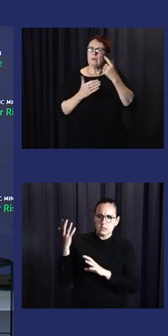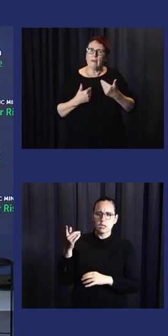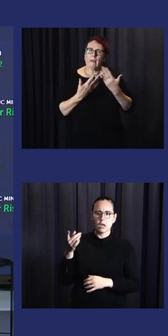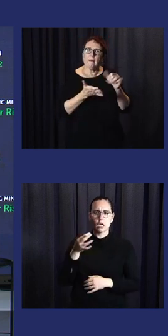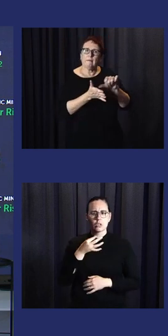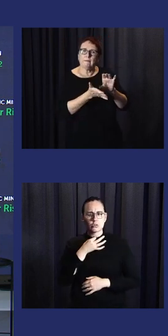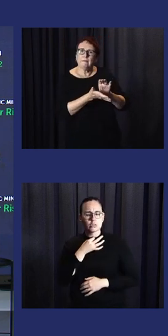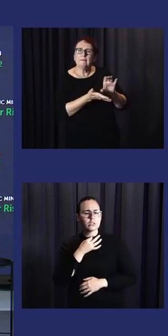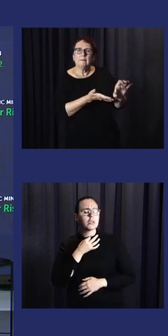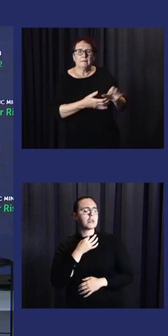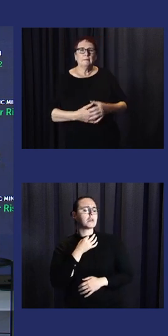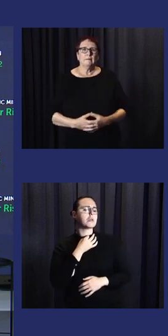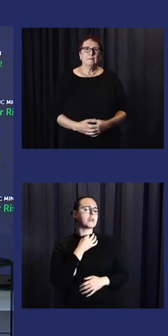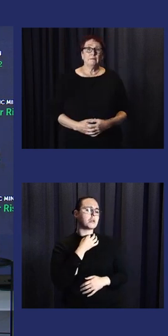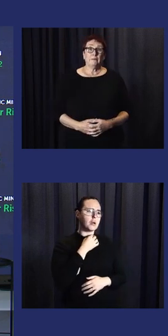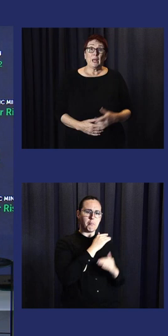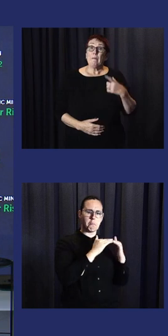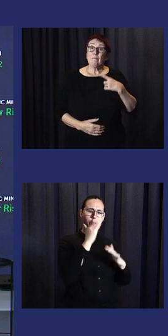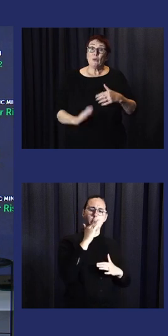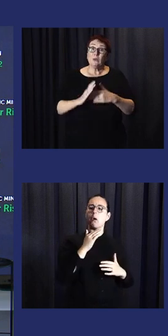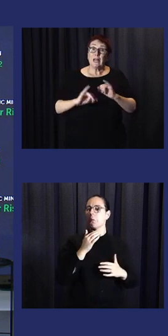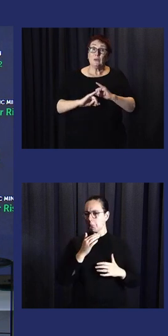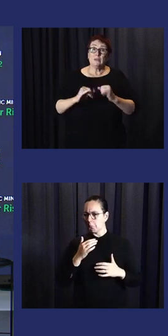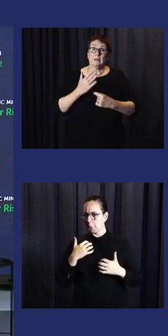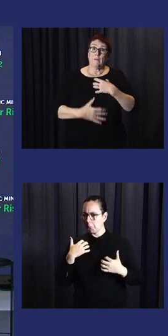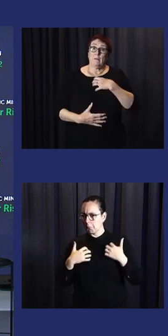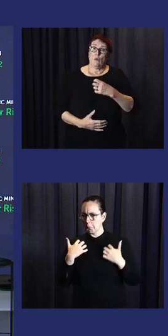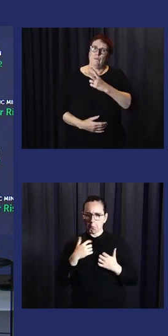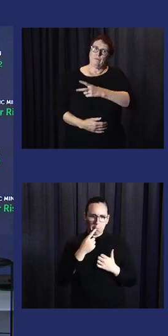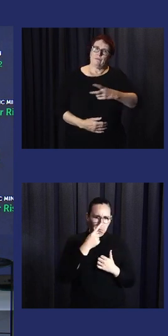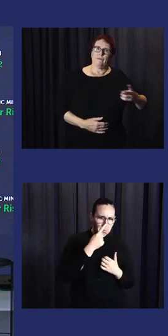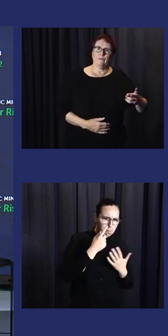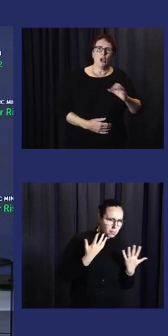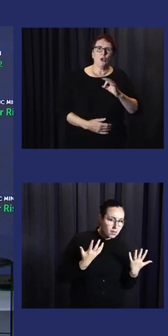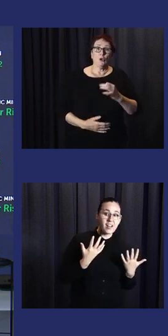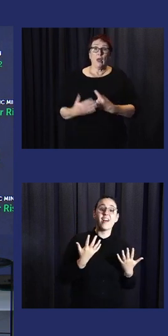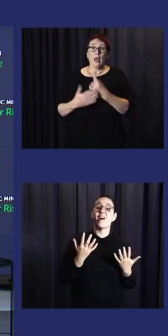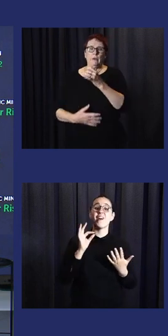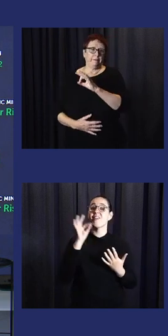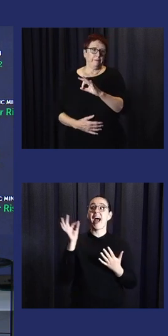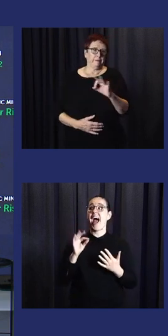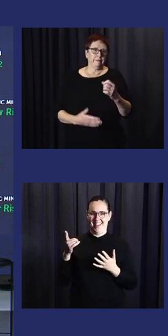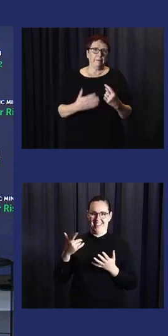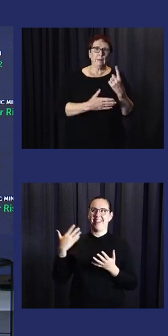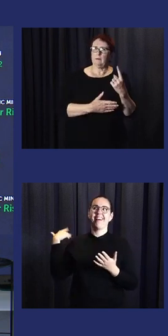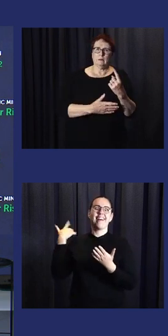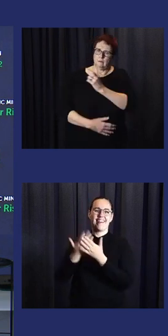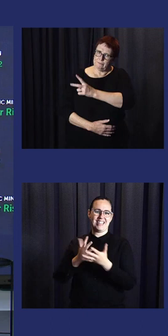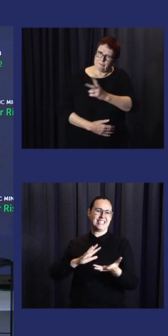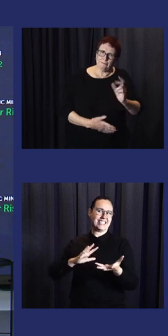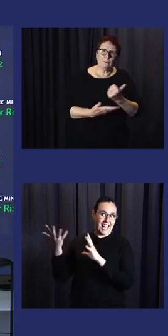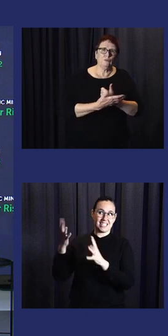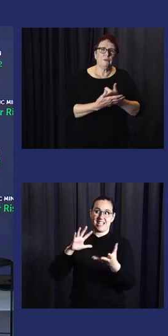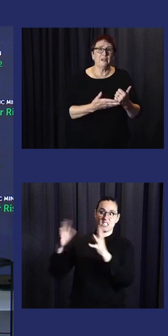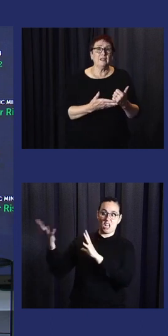and intensity in which disasters are occurring now, and that are having a great impact on supply chains